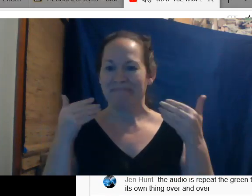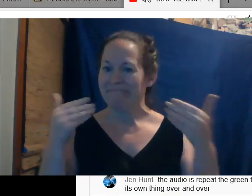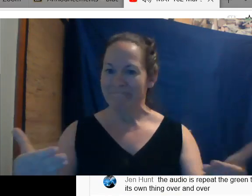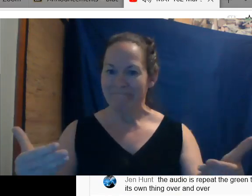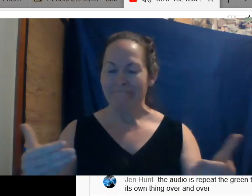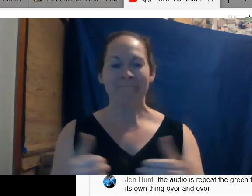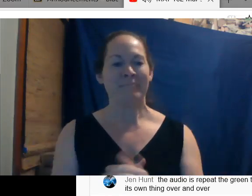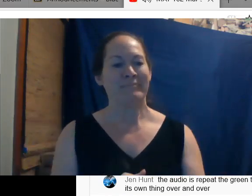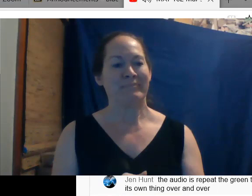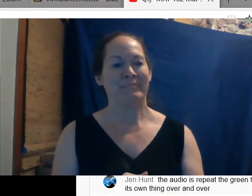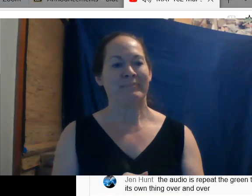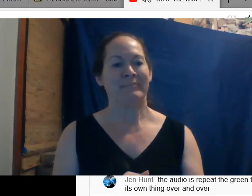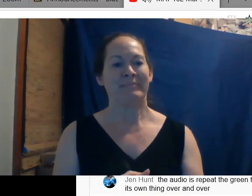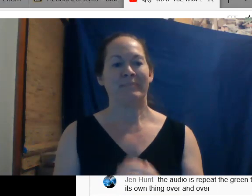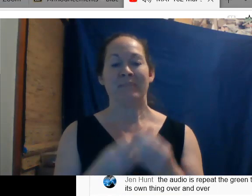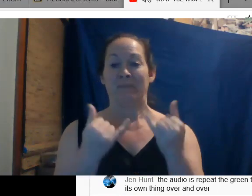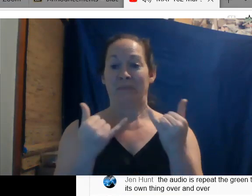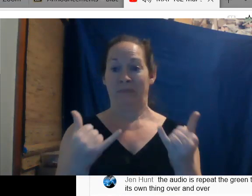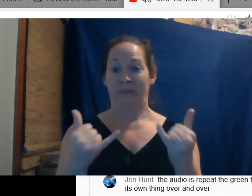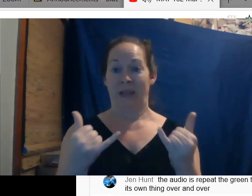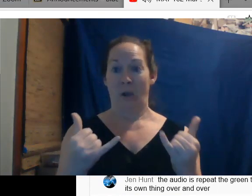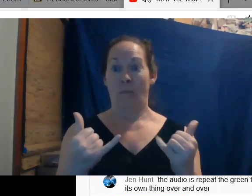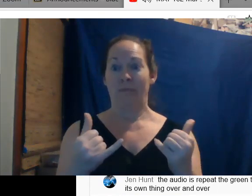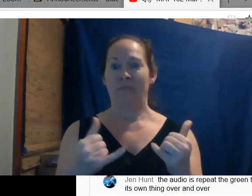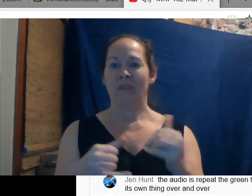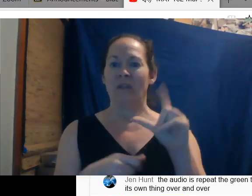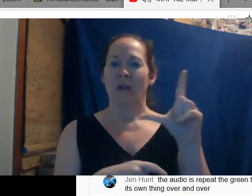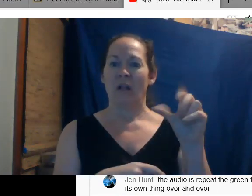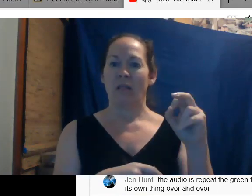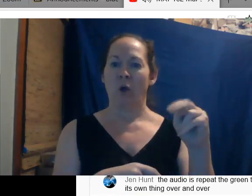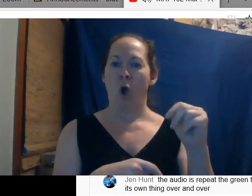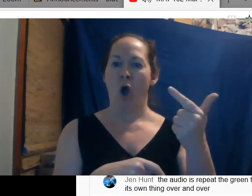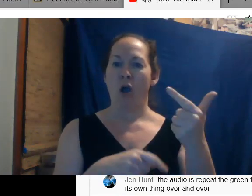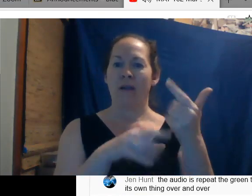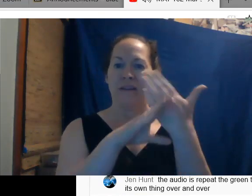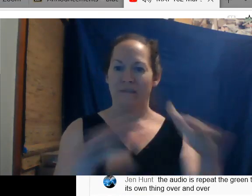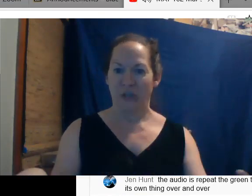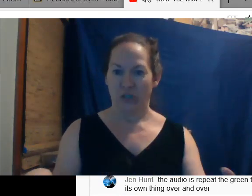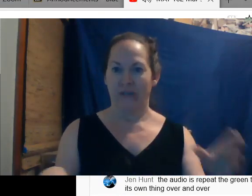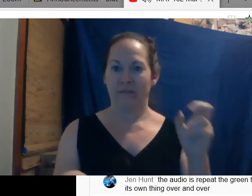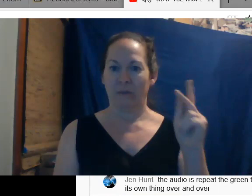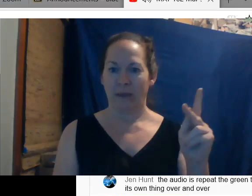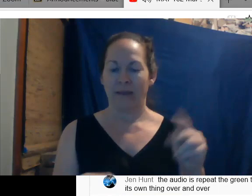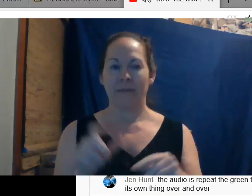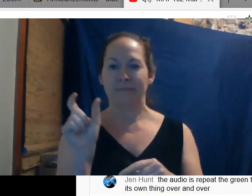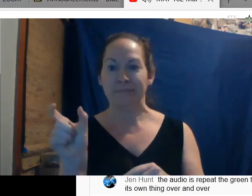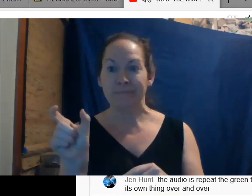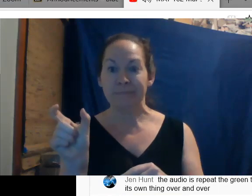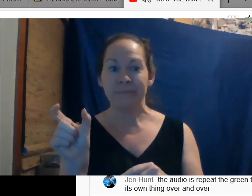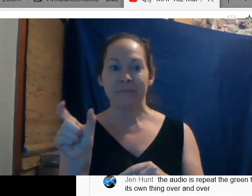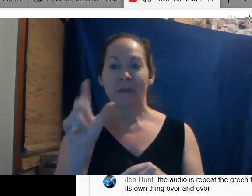All right, so the algorithm we're going to look at is the algorithm of long division, and it's dependent on place values. And so we're